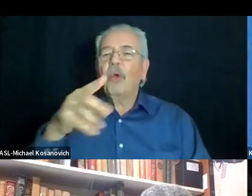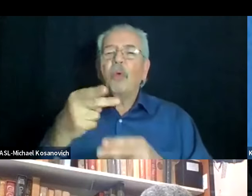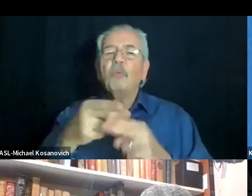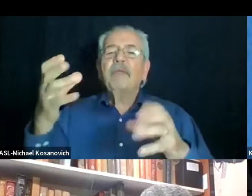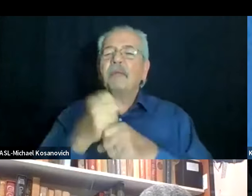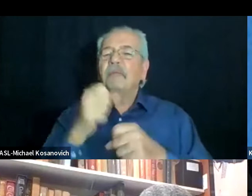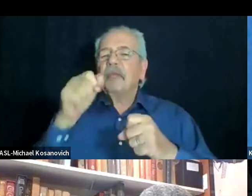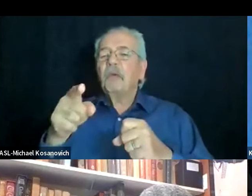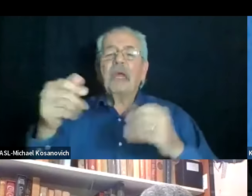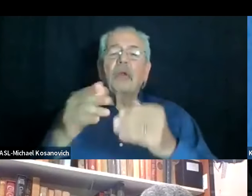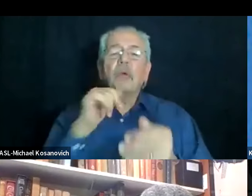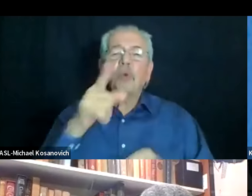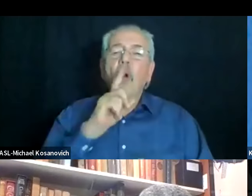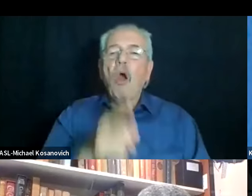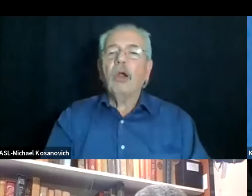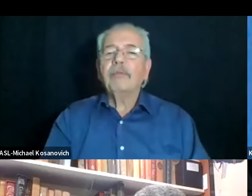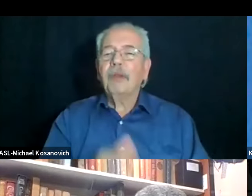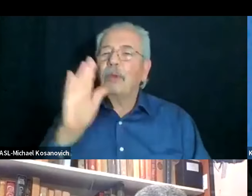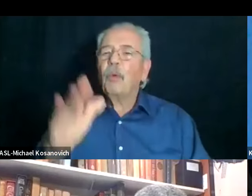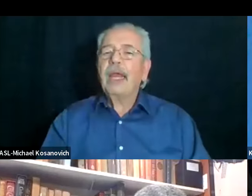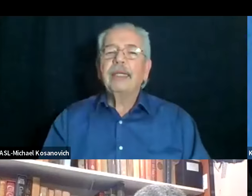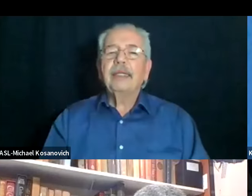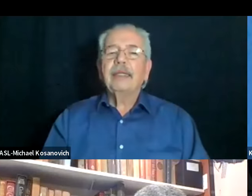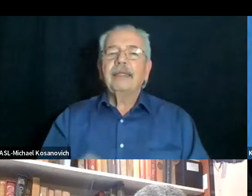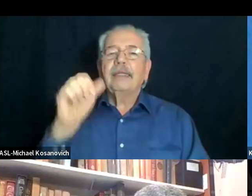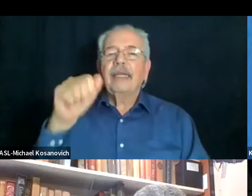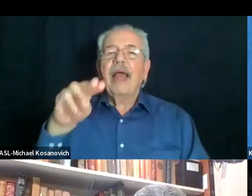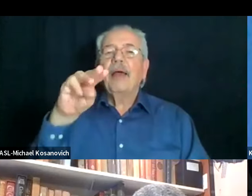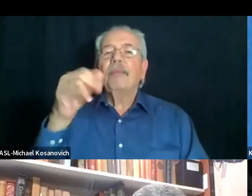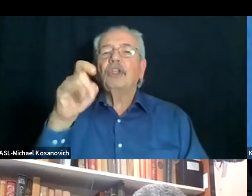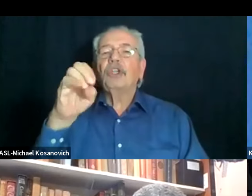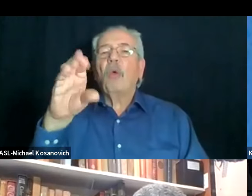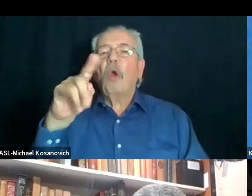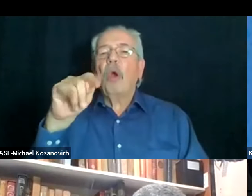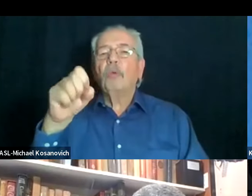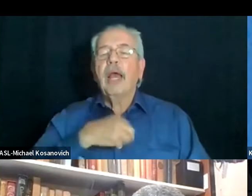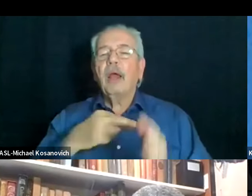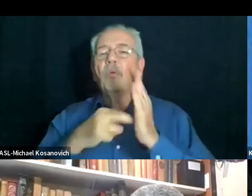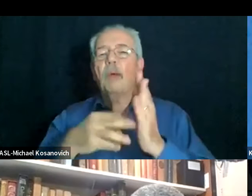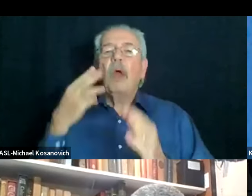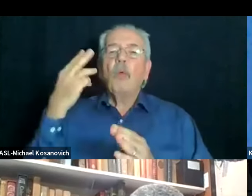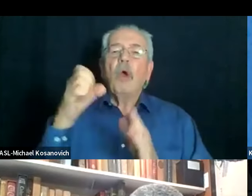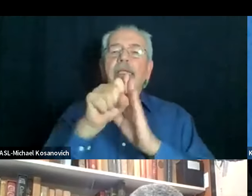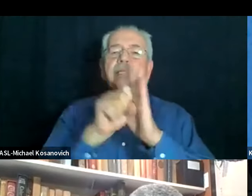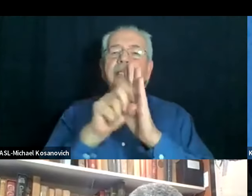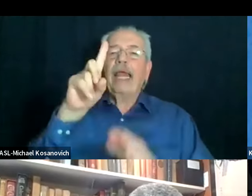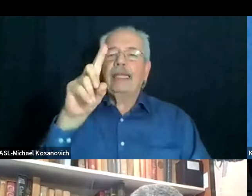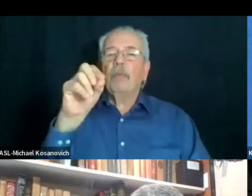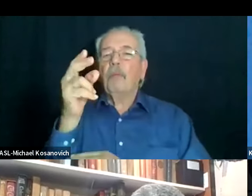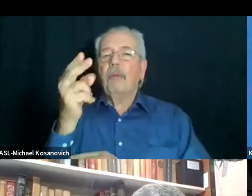you could just remind everyone who you are, that would be great. Yep, Michelle Roberts, representing the Washington State Department